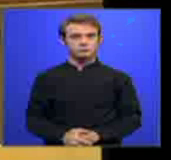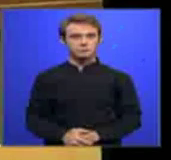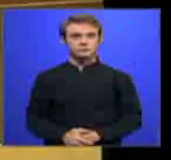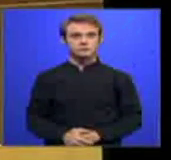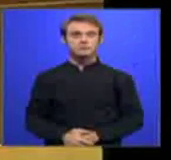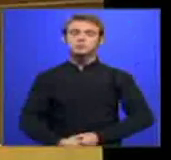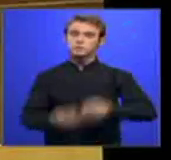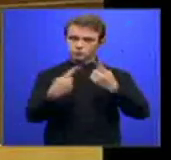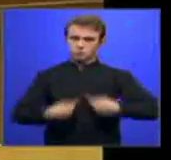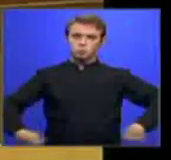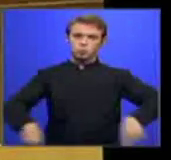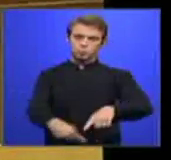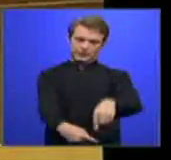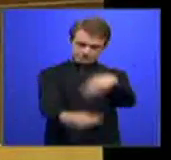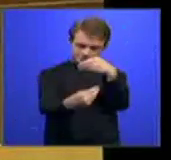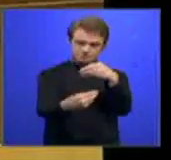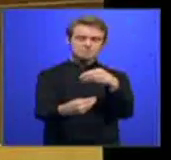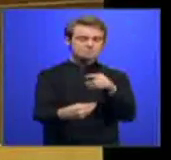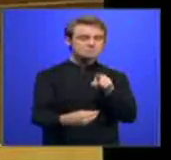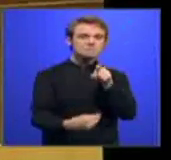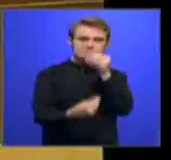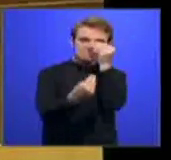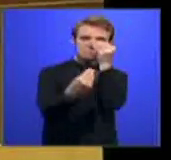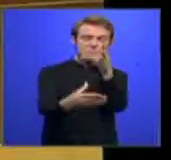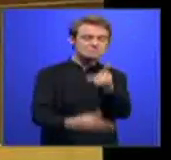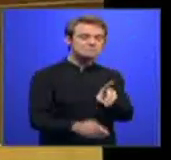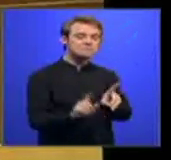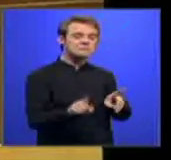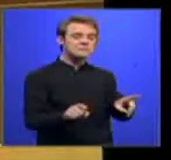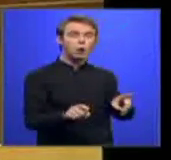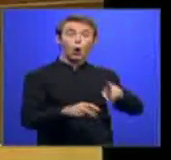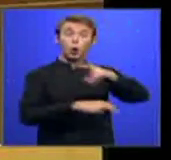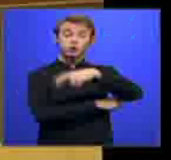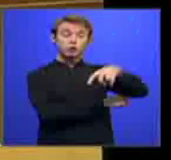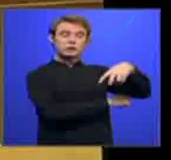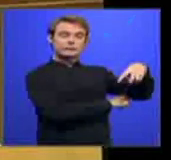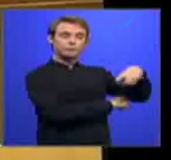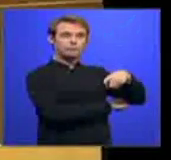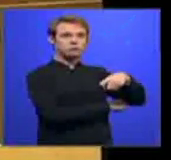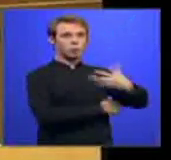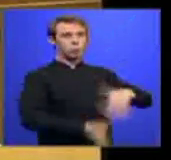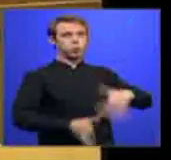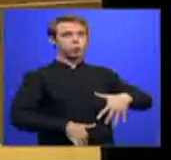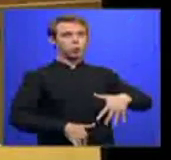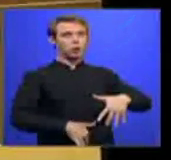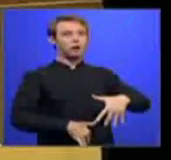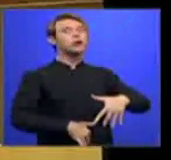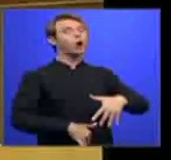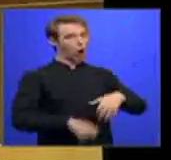we identified tourism as one of our job drivers.